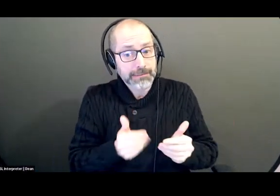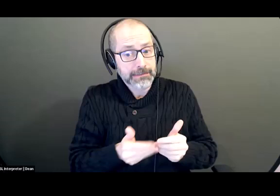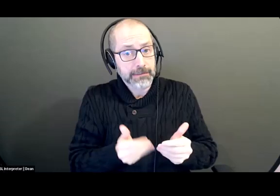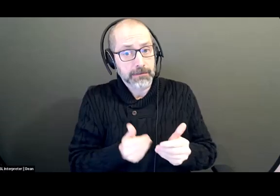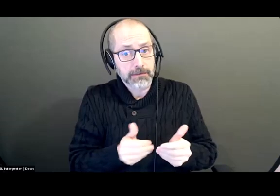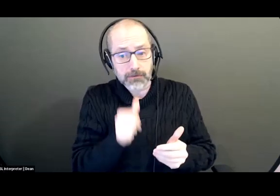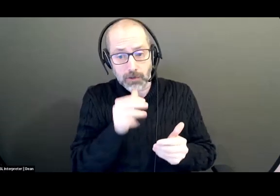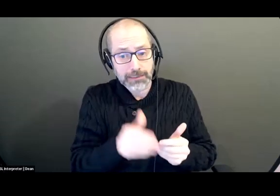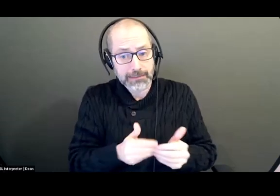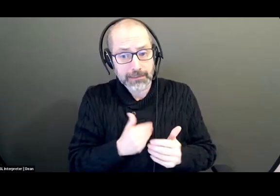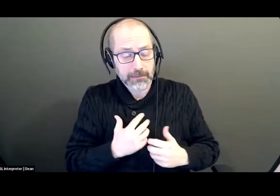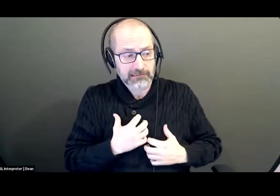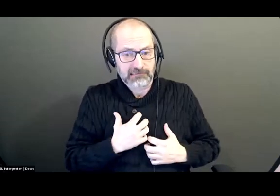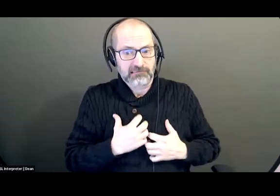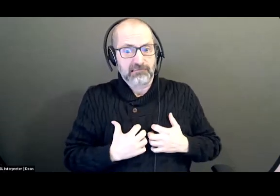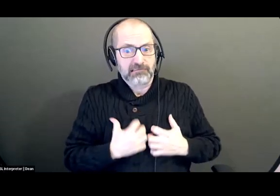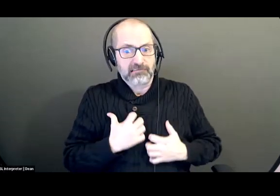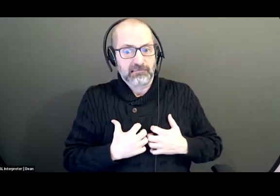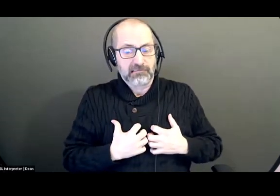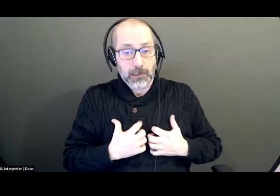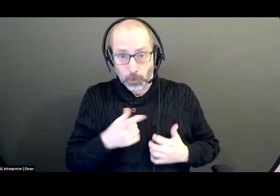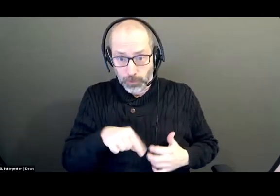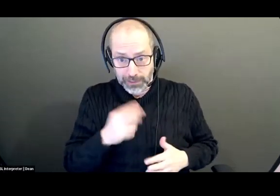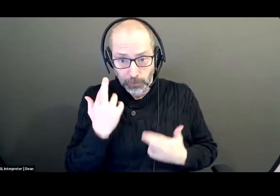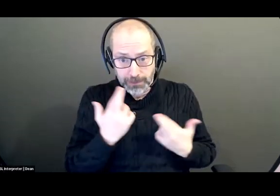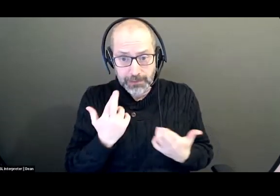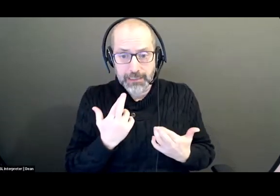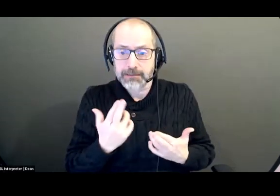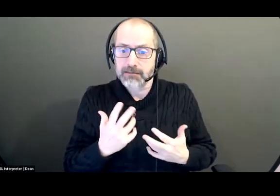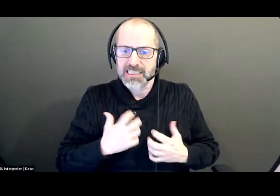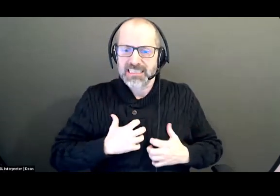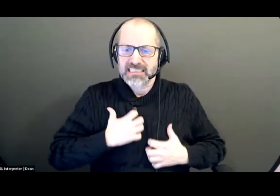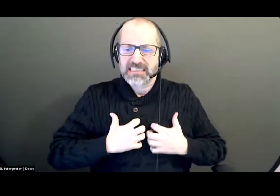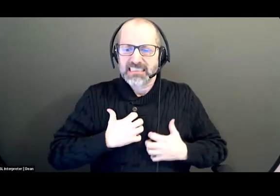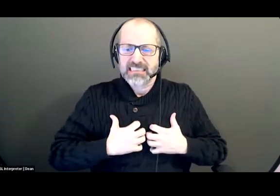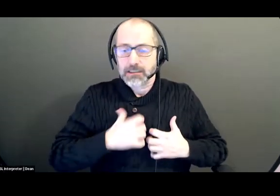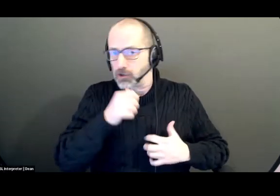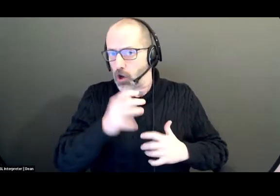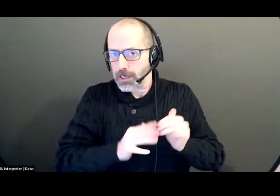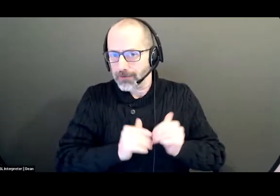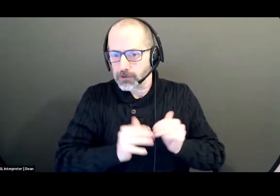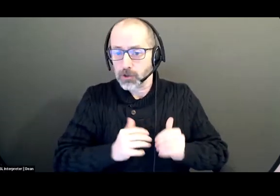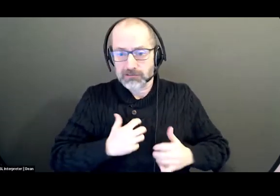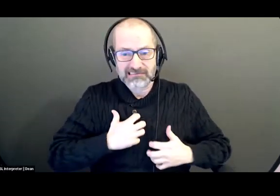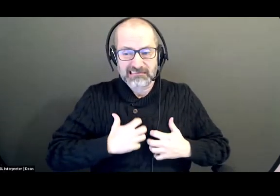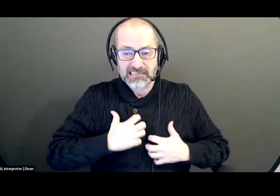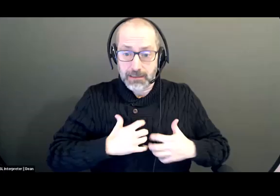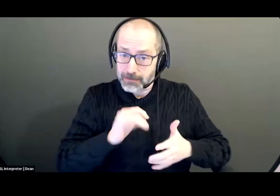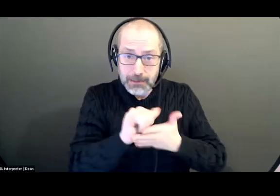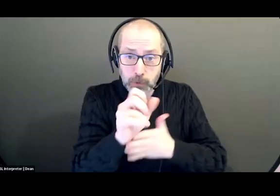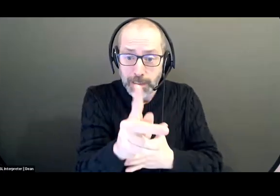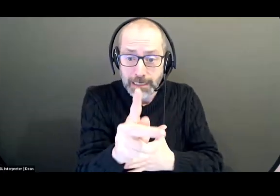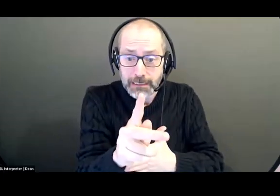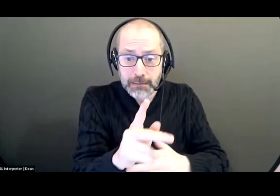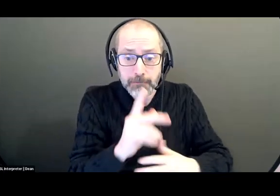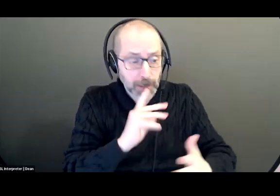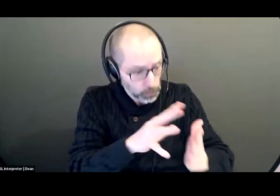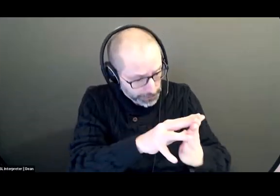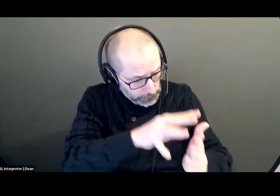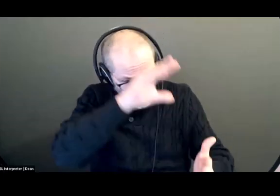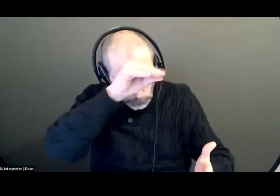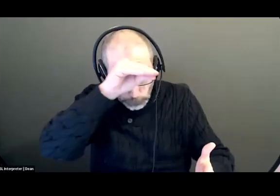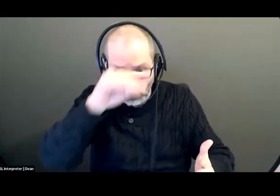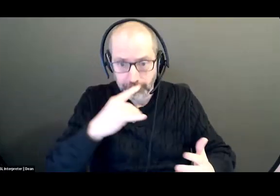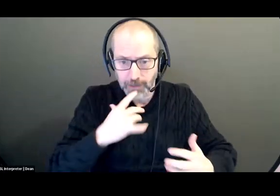truly listening isn't always comfortable. There was many, many moments of discomfort. And as a team, we discovered firsthand that being uncomfortable